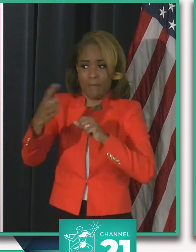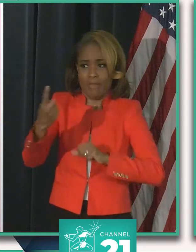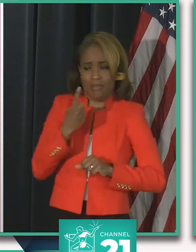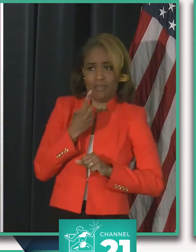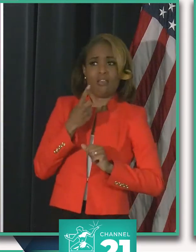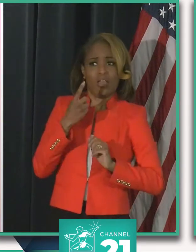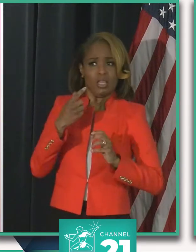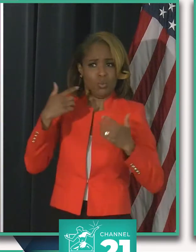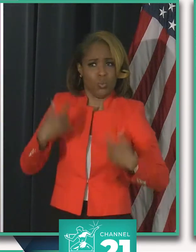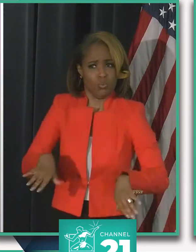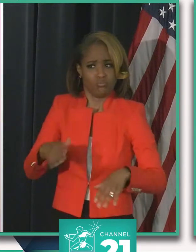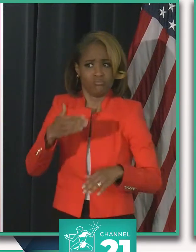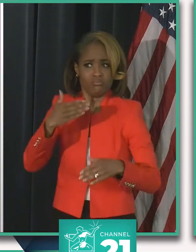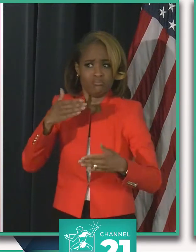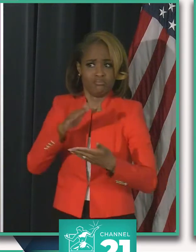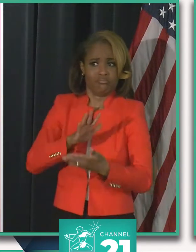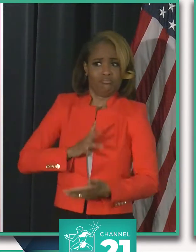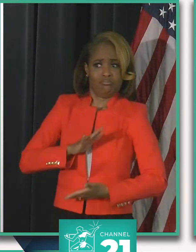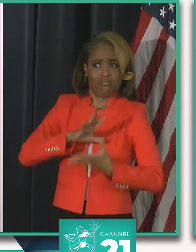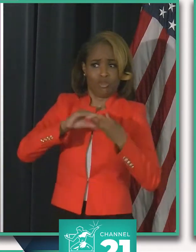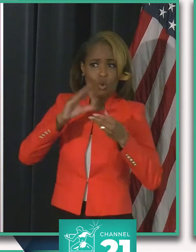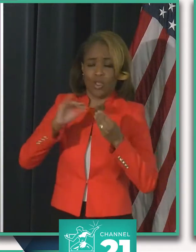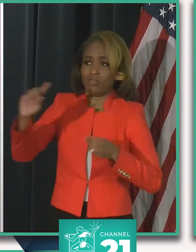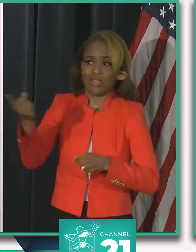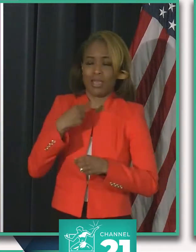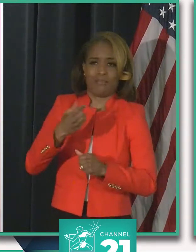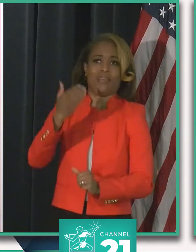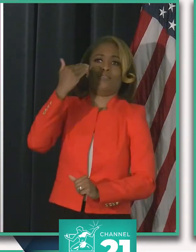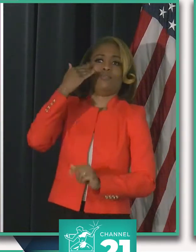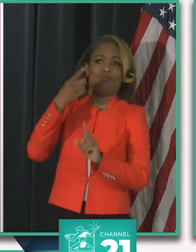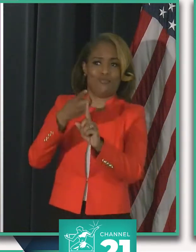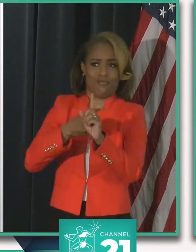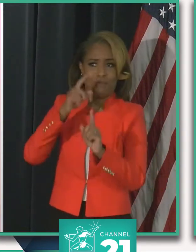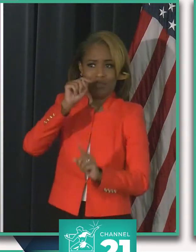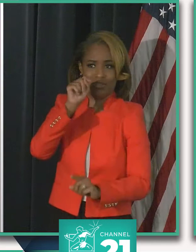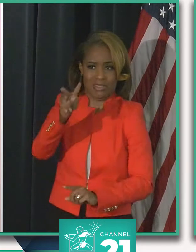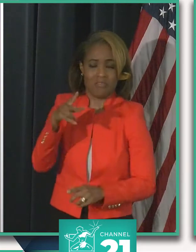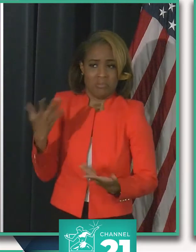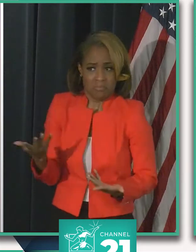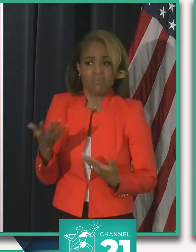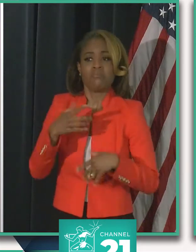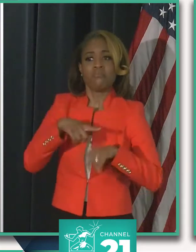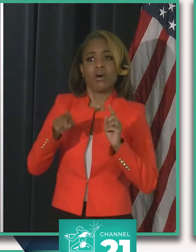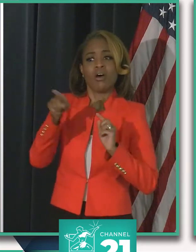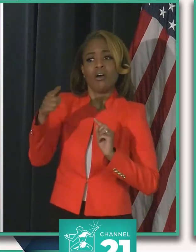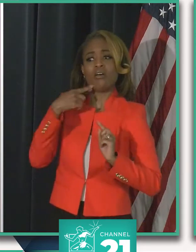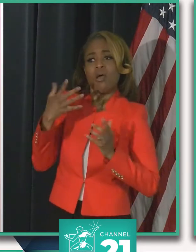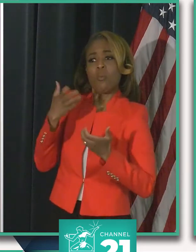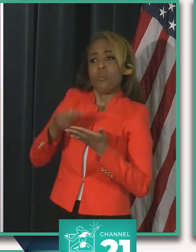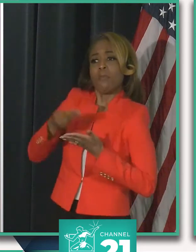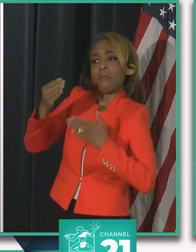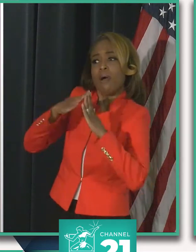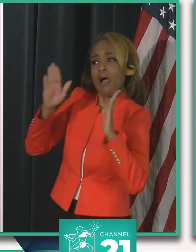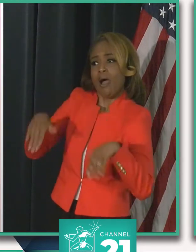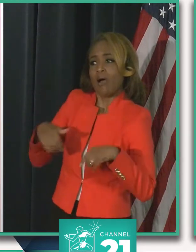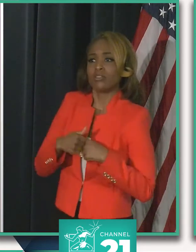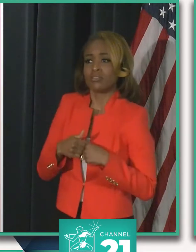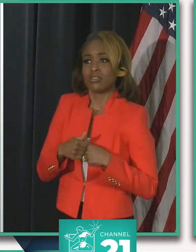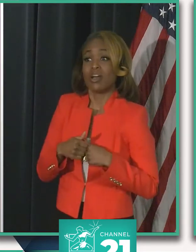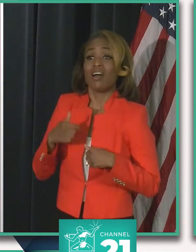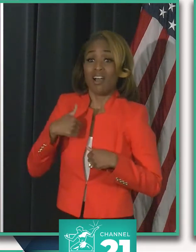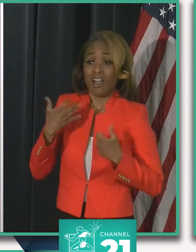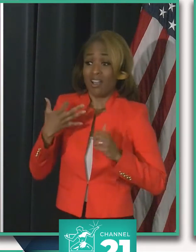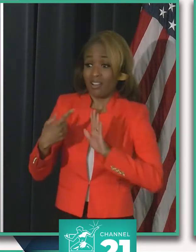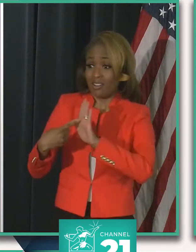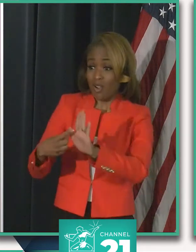was a remarkable story. Nicole Curtis came in. I just knew her from television fame. And she said she wanted to buy a house. I showed her how